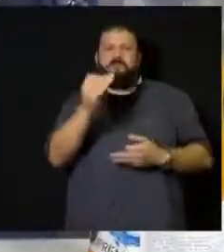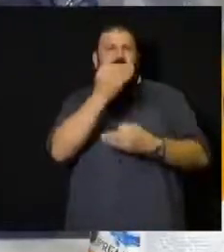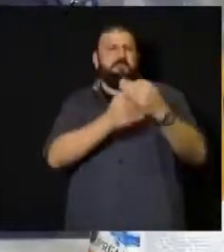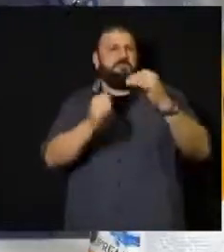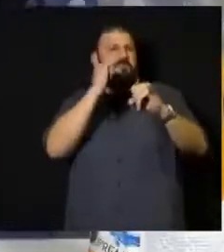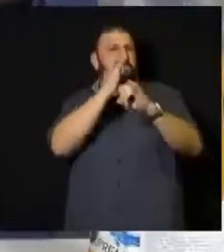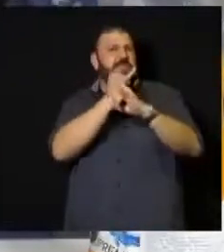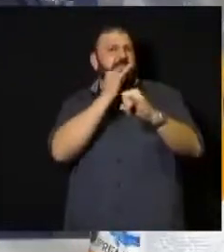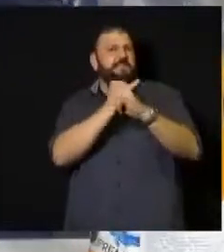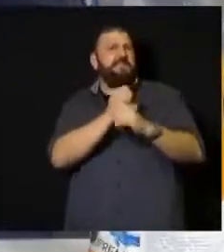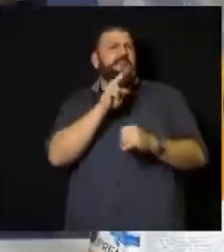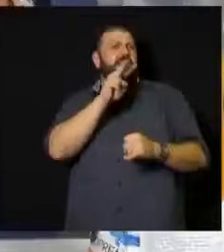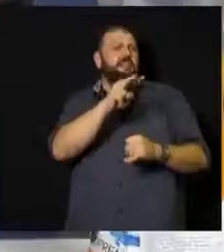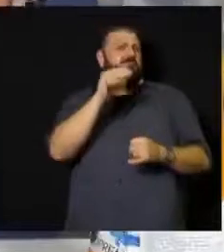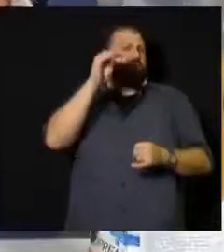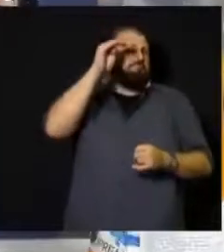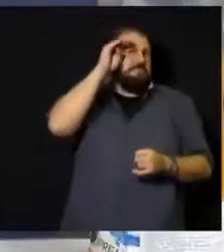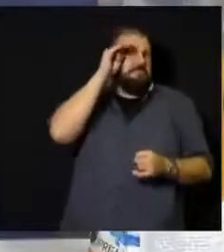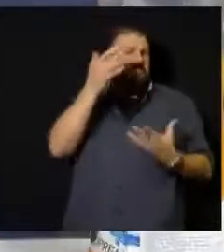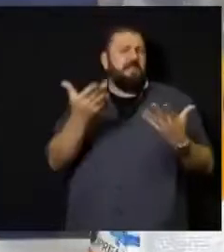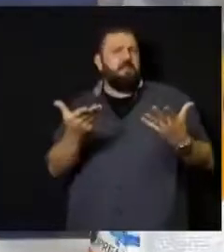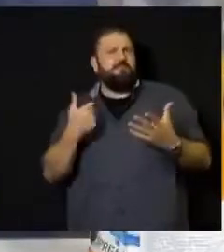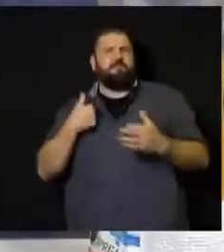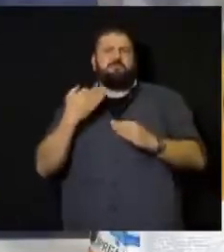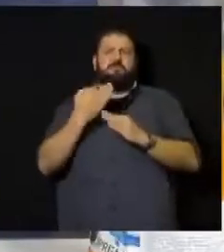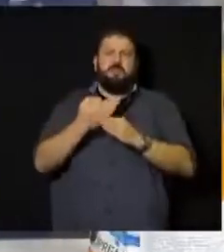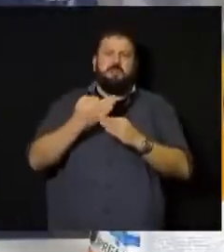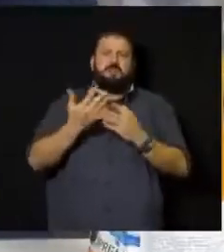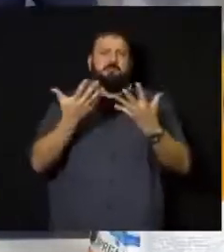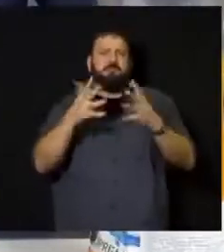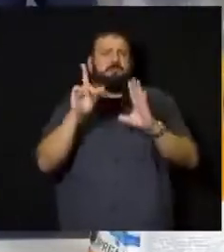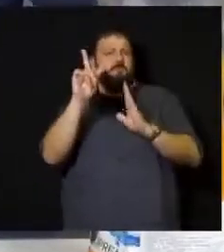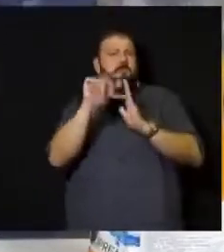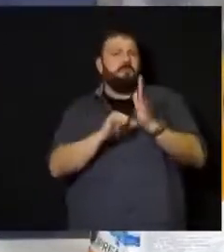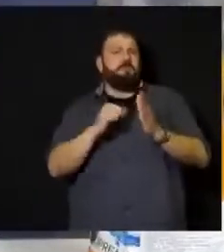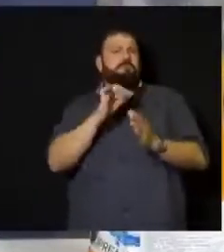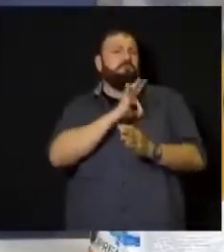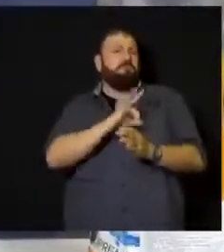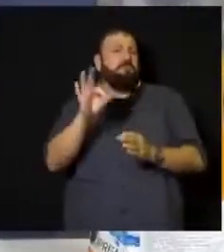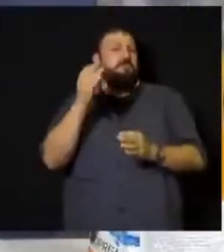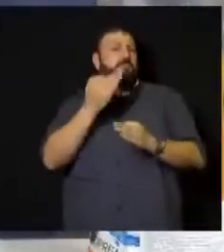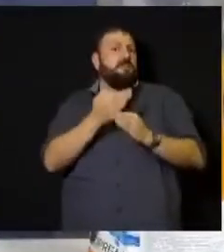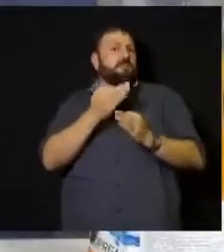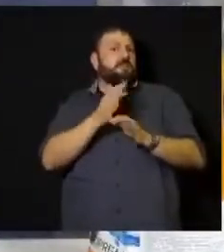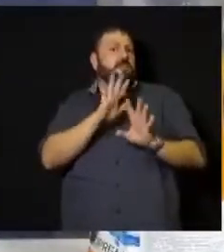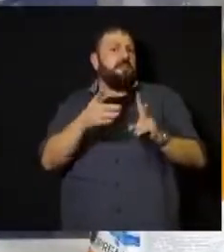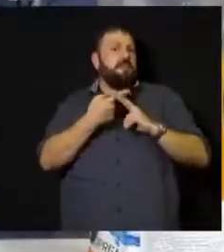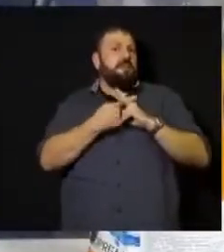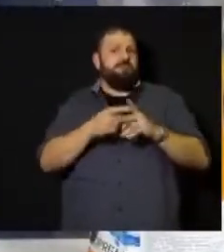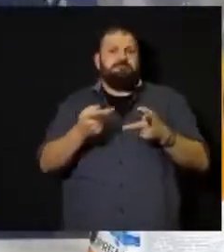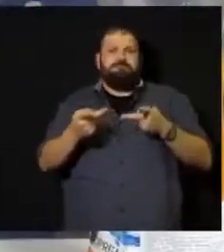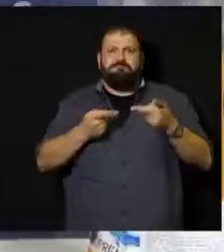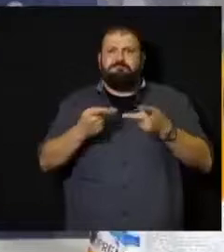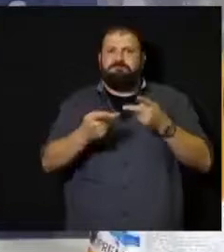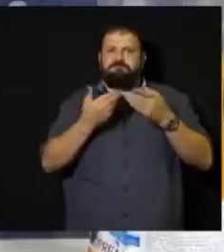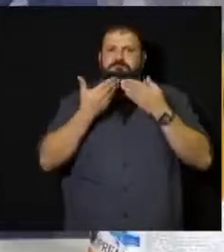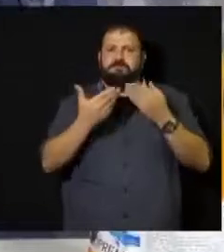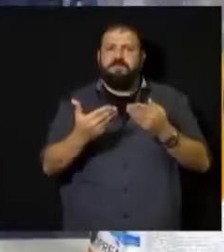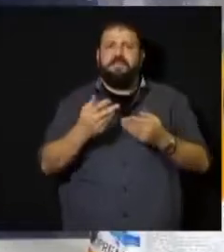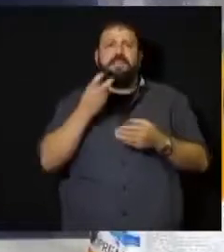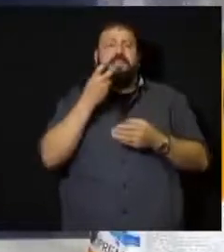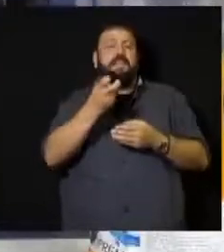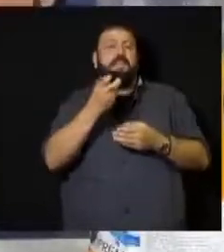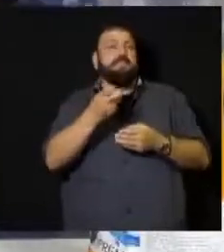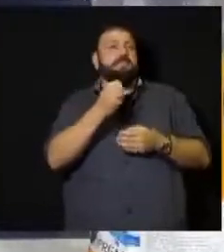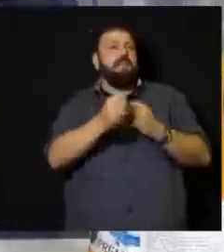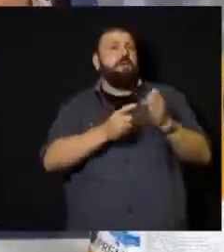Wow, we started. And we first thought it was going to be 2 weeks and maybe a month tops, and it turns out that everything